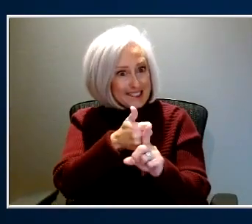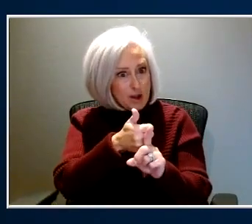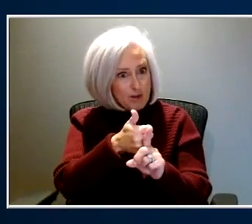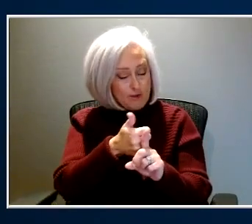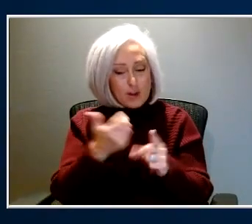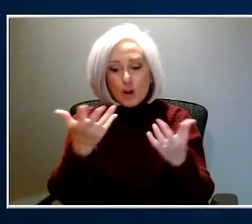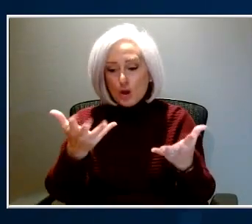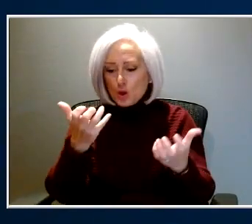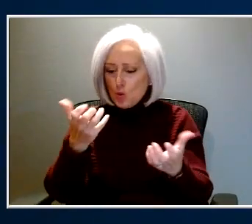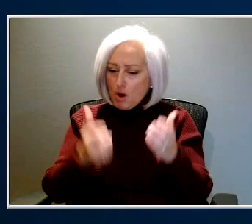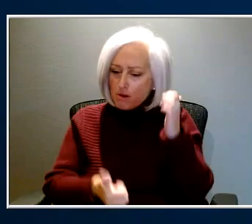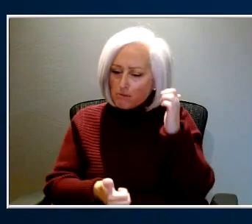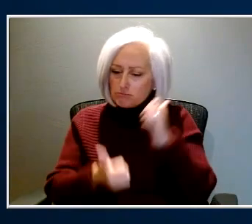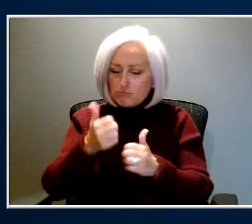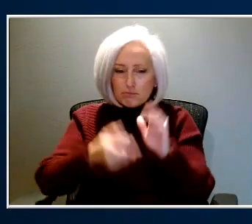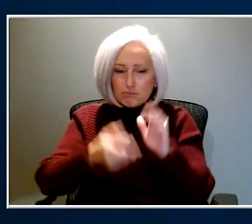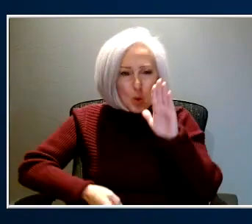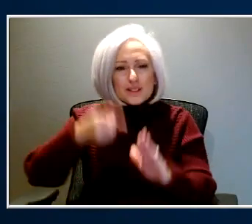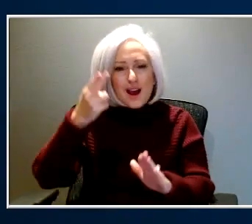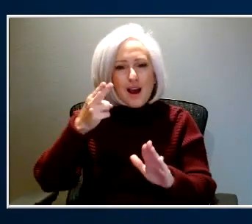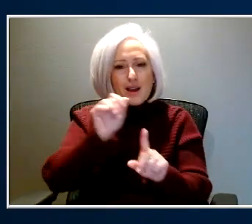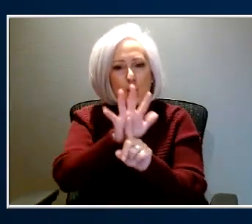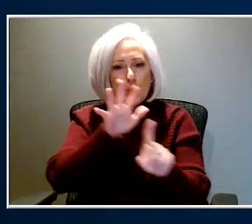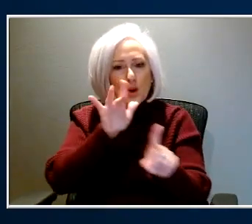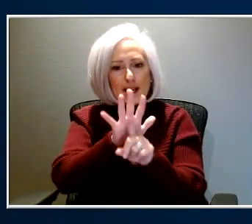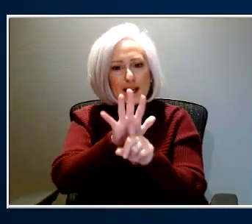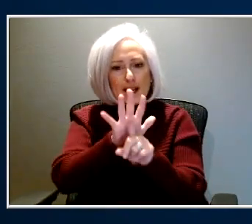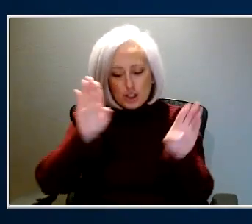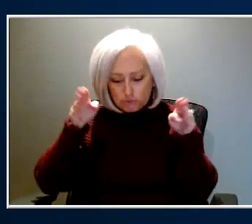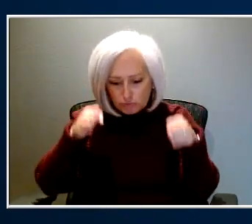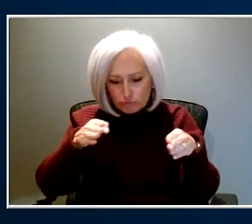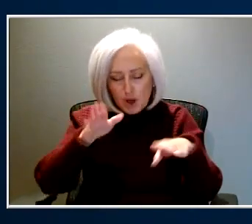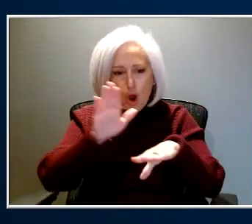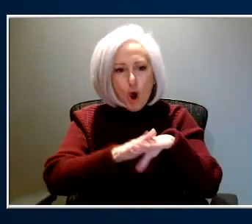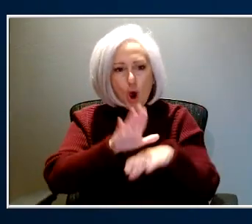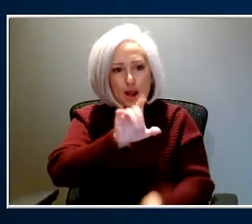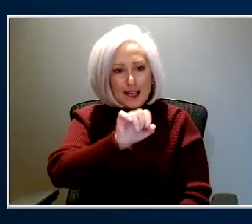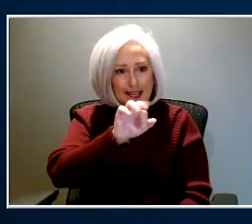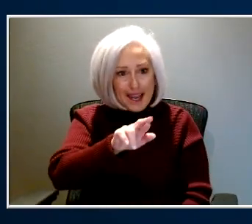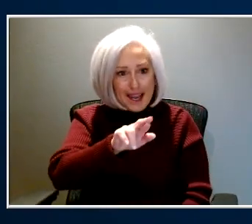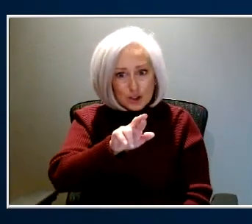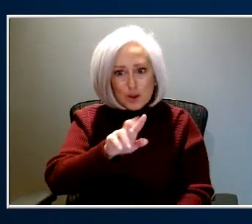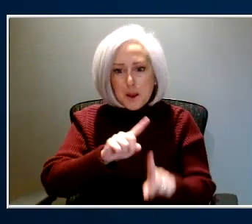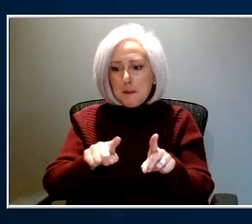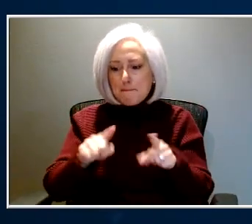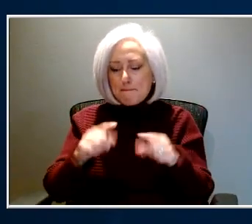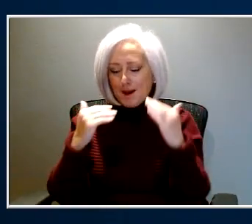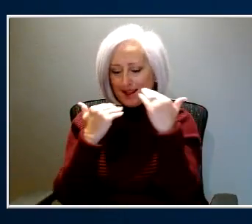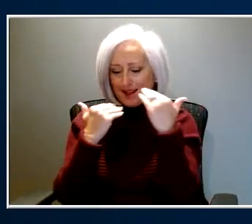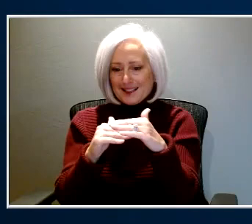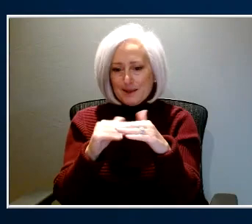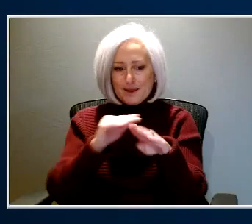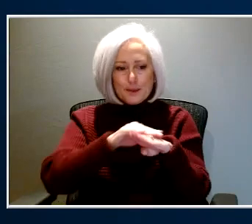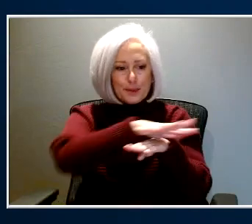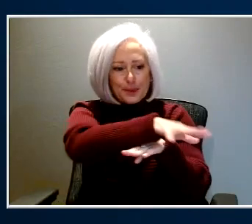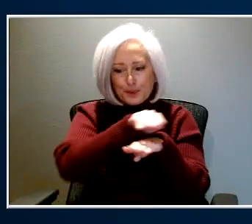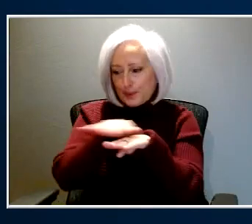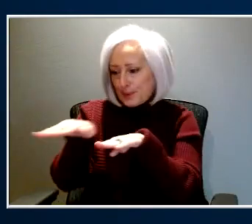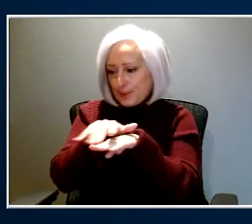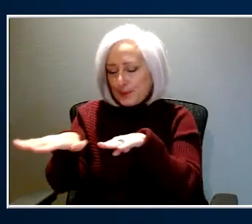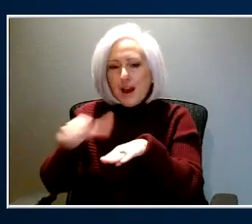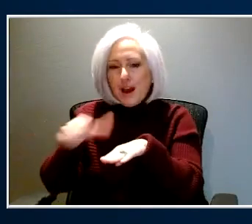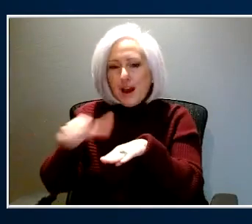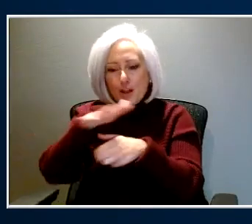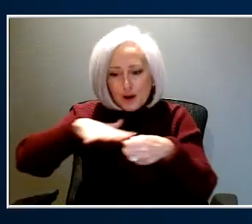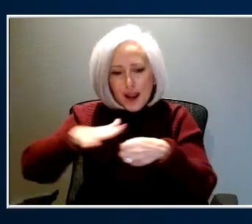of radiation to where the cancer is and minimize the radiation to other organs outside of that tumor.